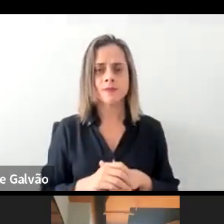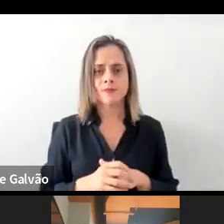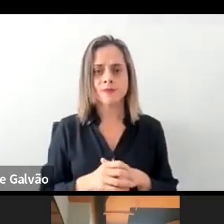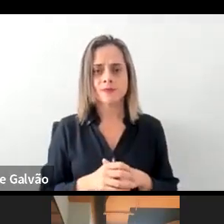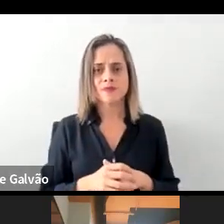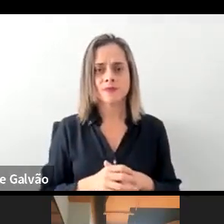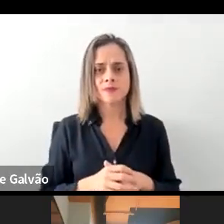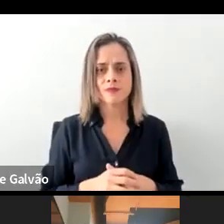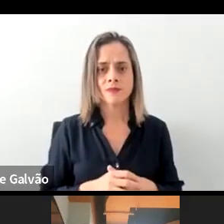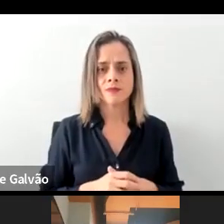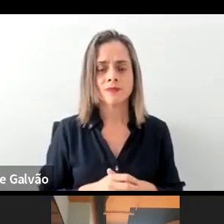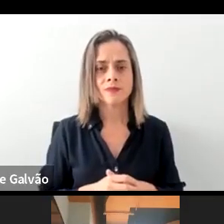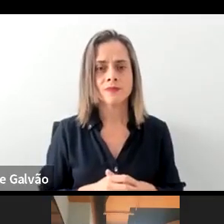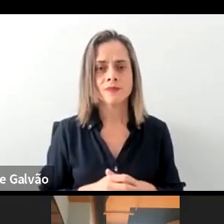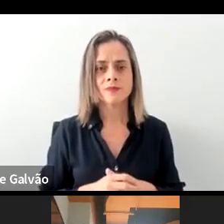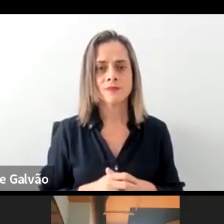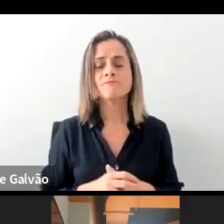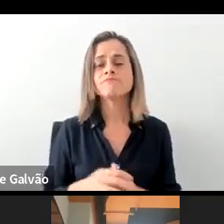Thank you, Professor.